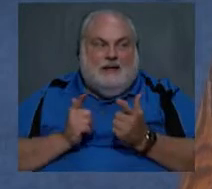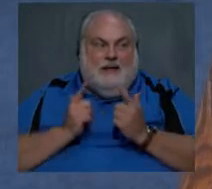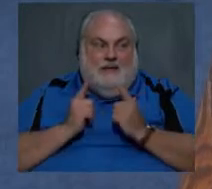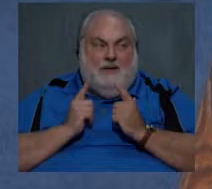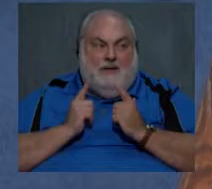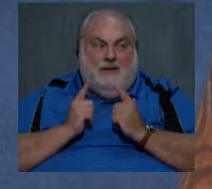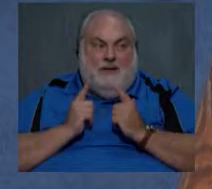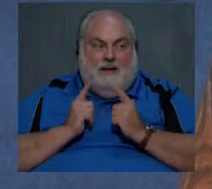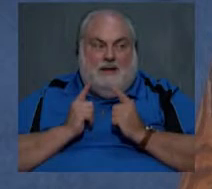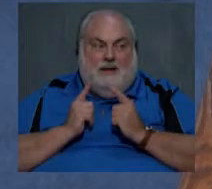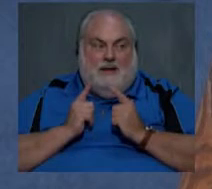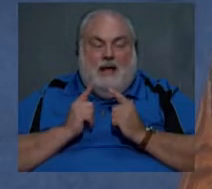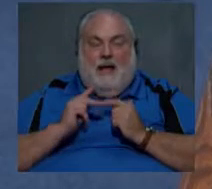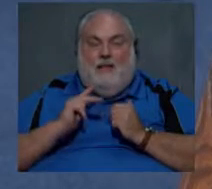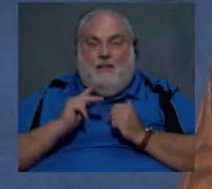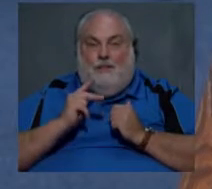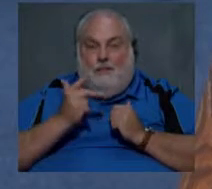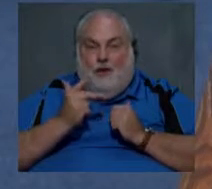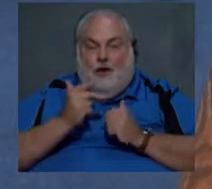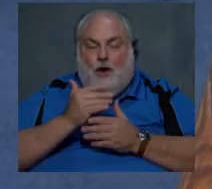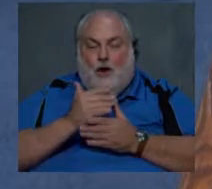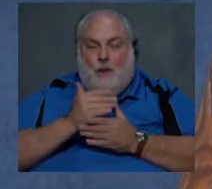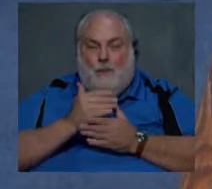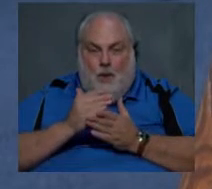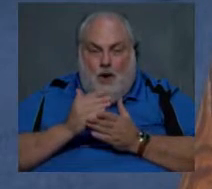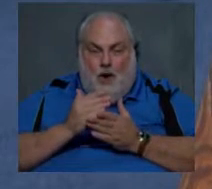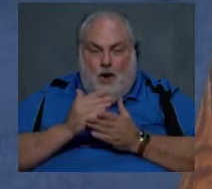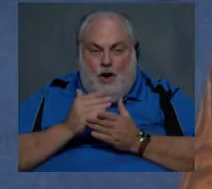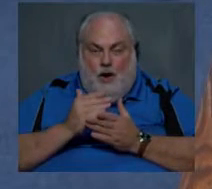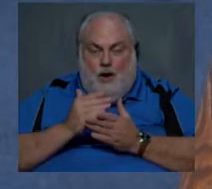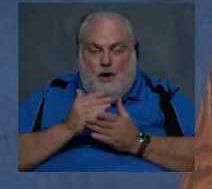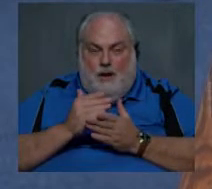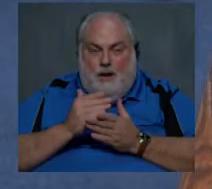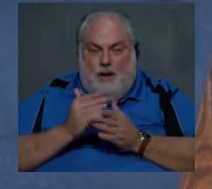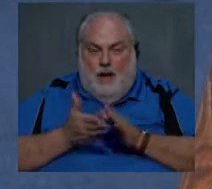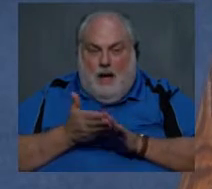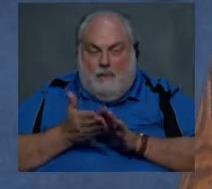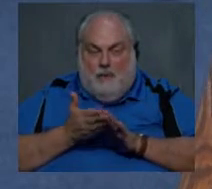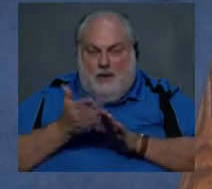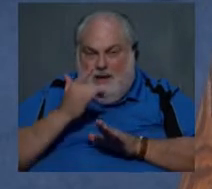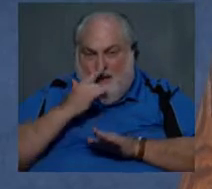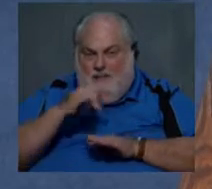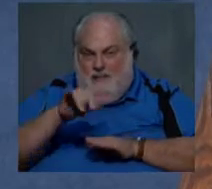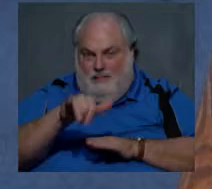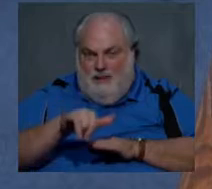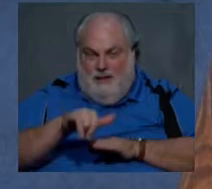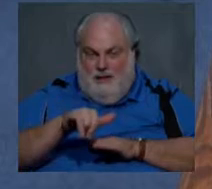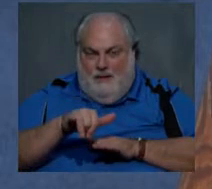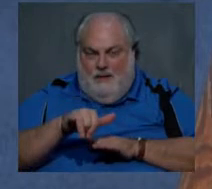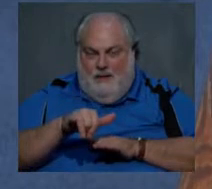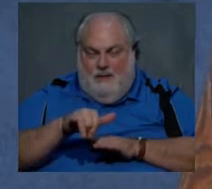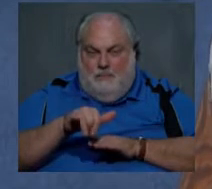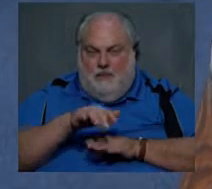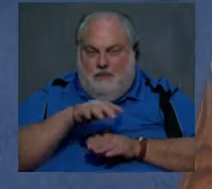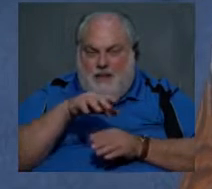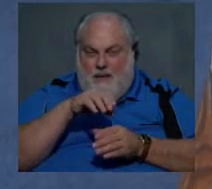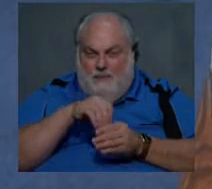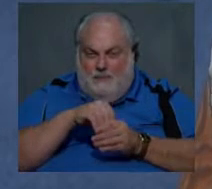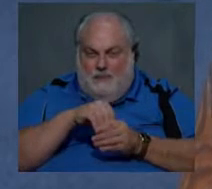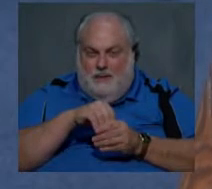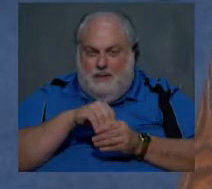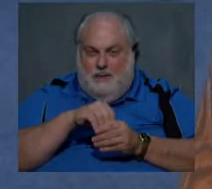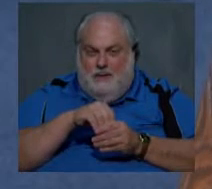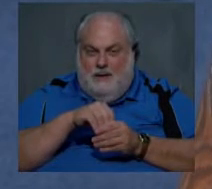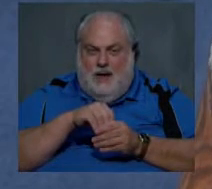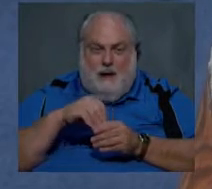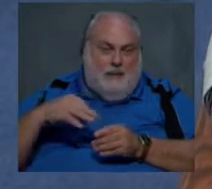And it would be a third party that would operate something like that. So that was just kind of